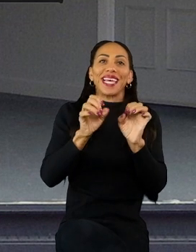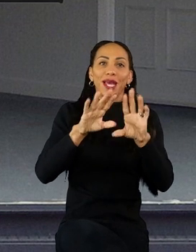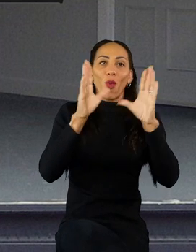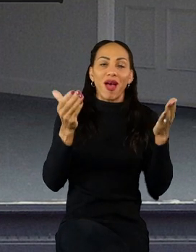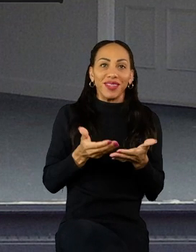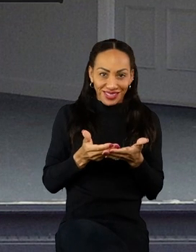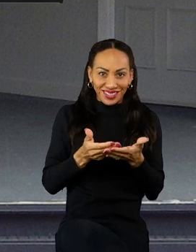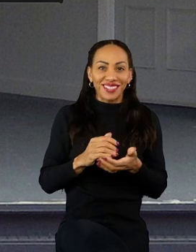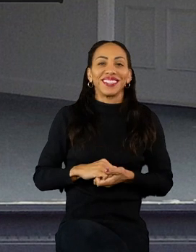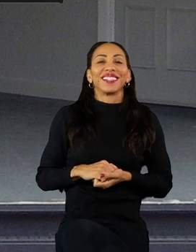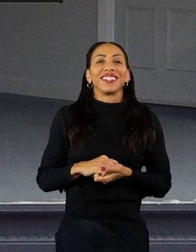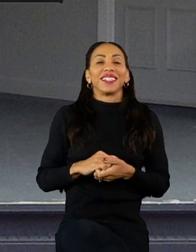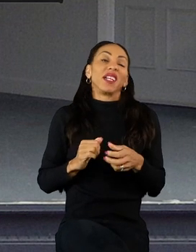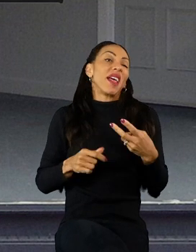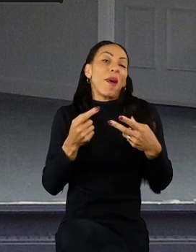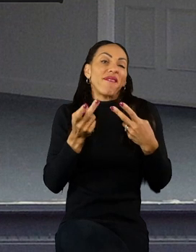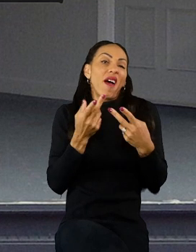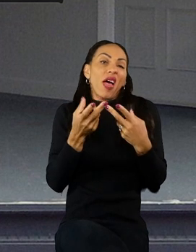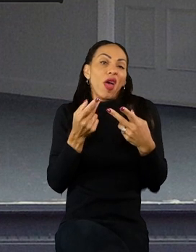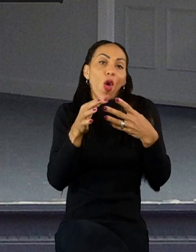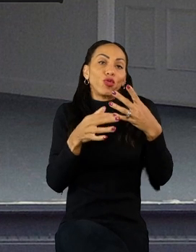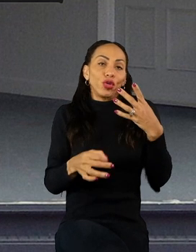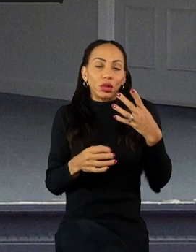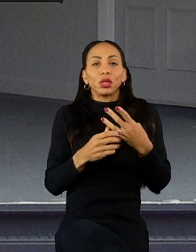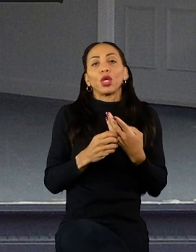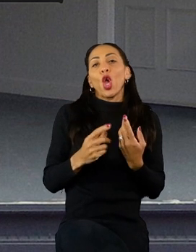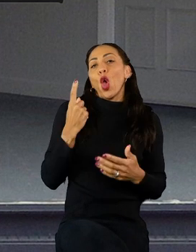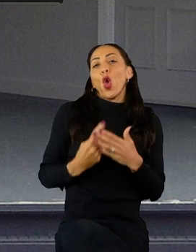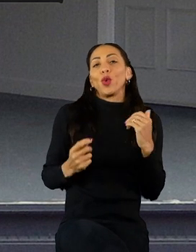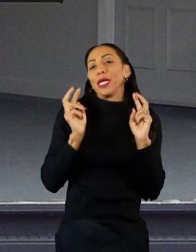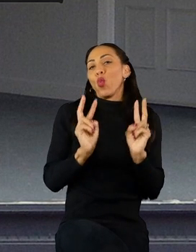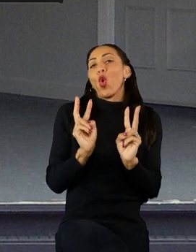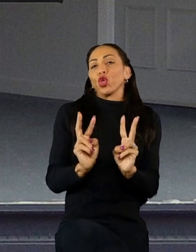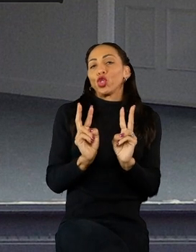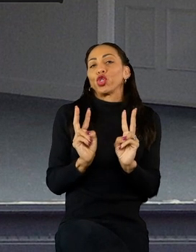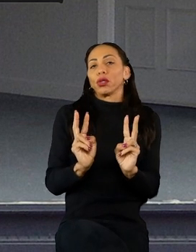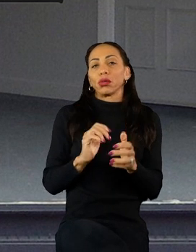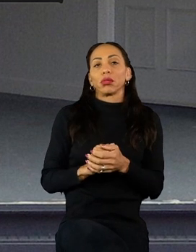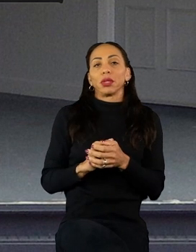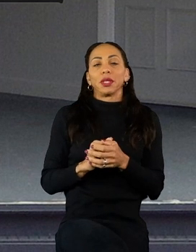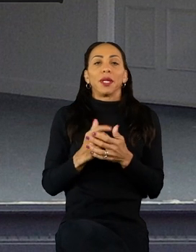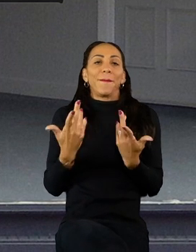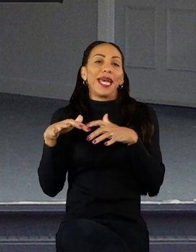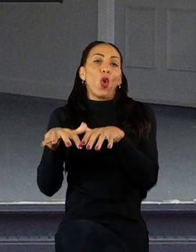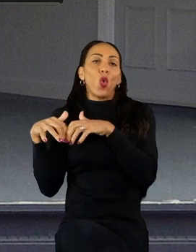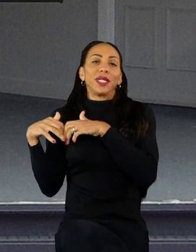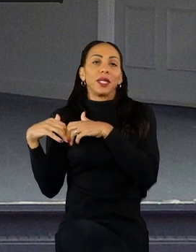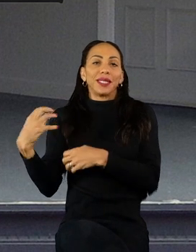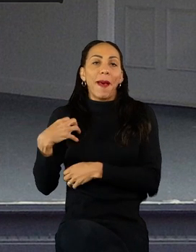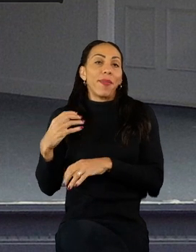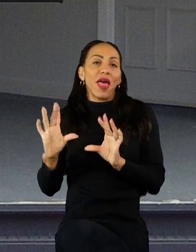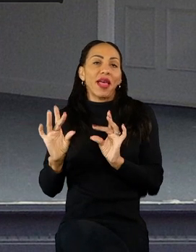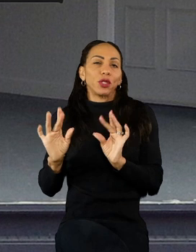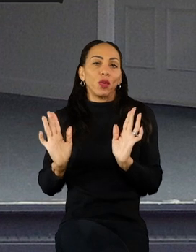world. And then there'll be another option for just watching that piece and being that